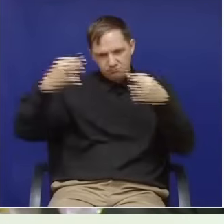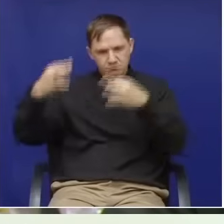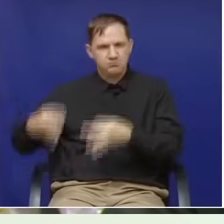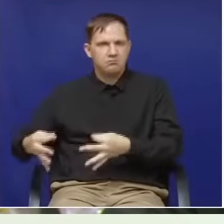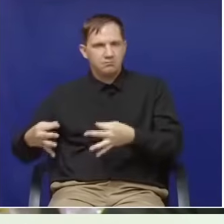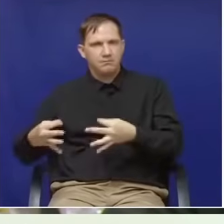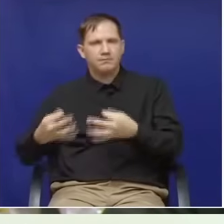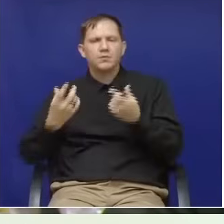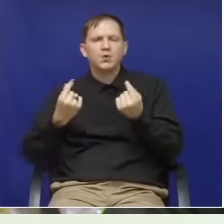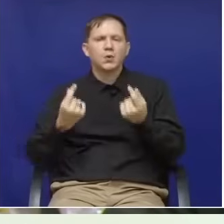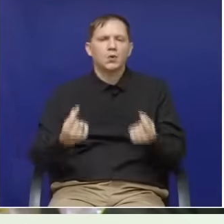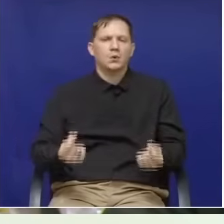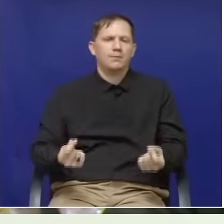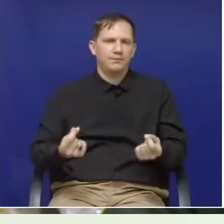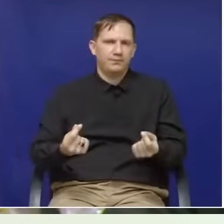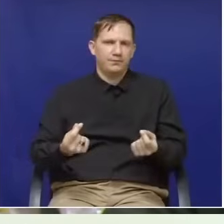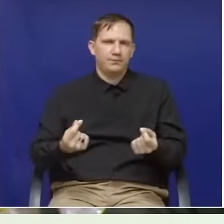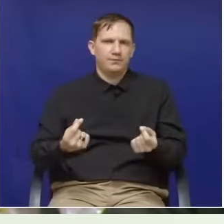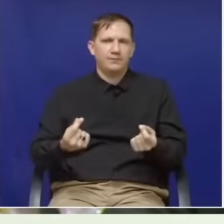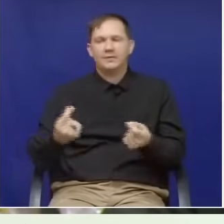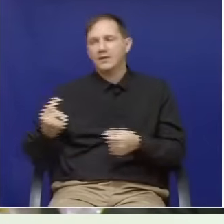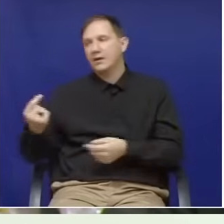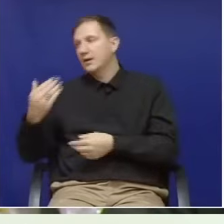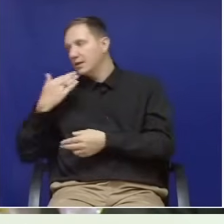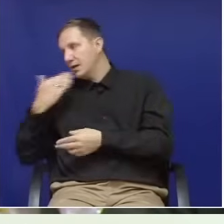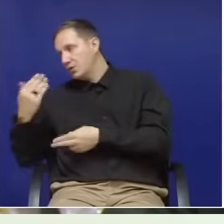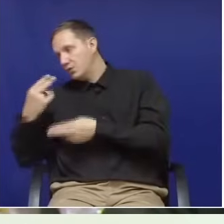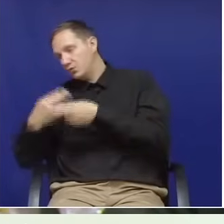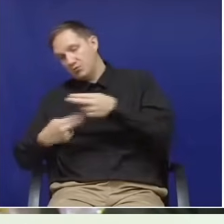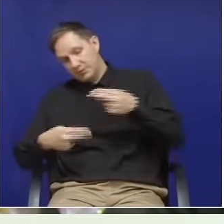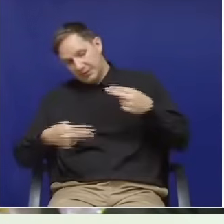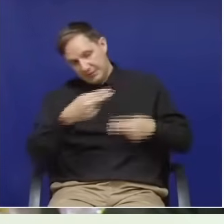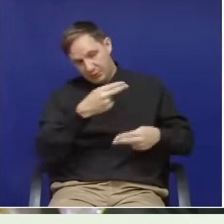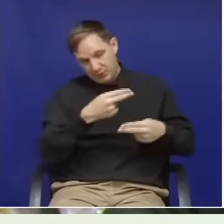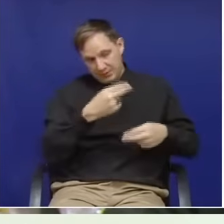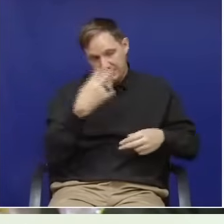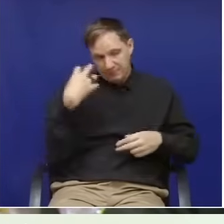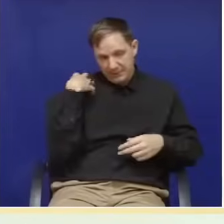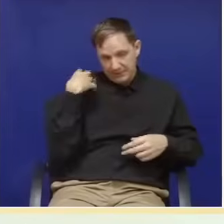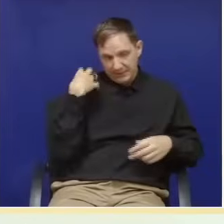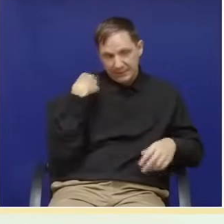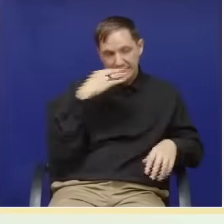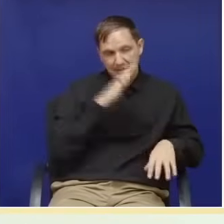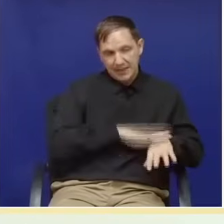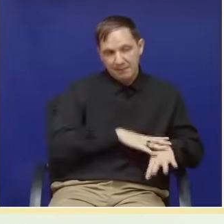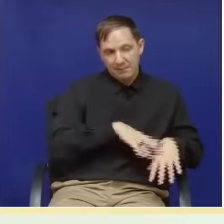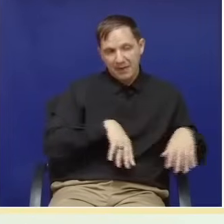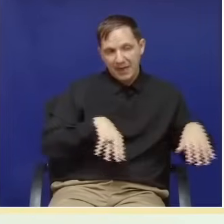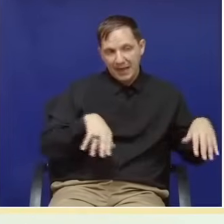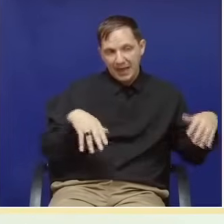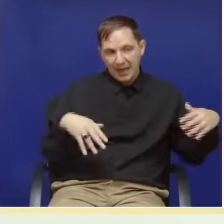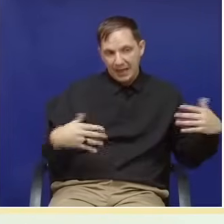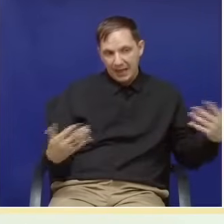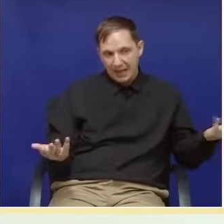done. Already, Deputy Thank you, Speaker. Deputy Minister. Your time has expired. Thank you.